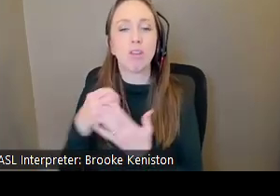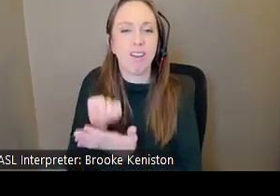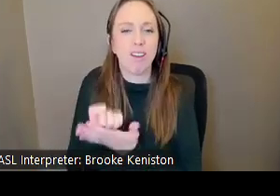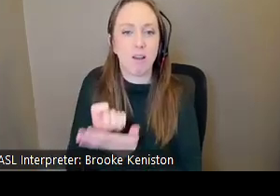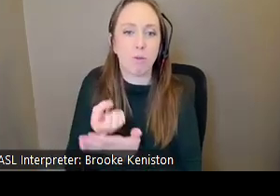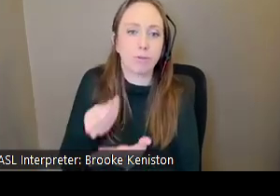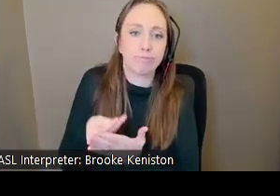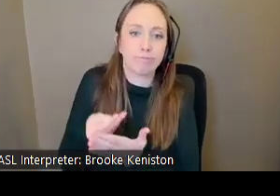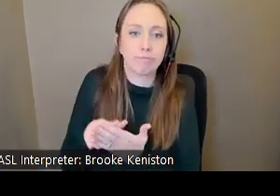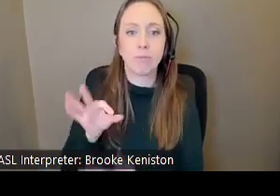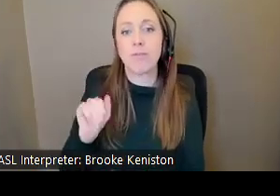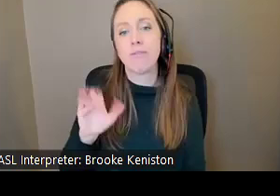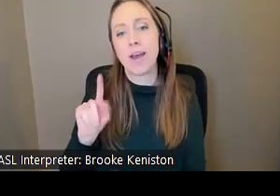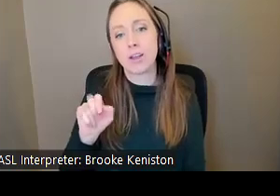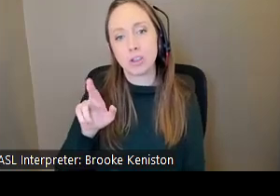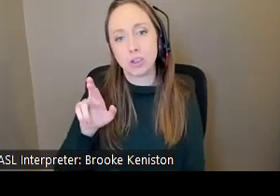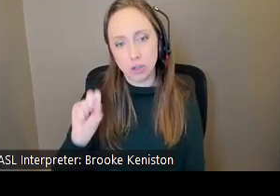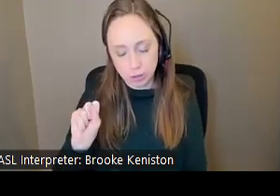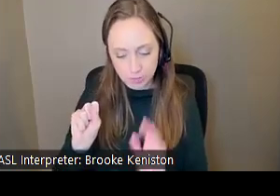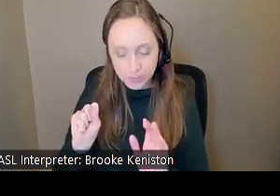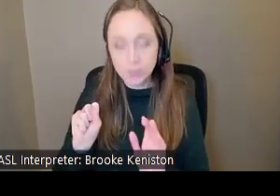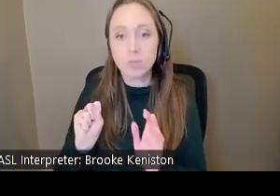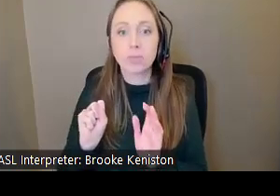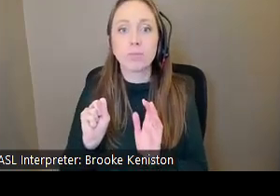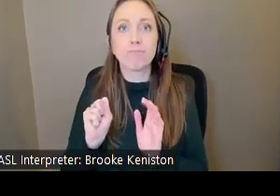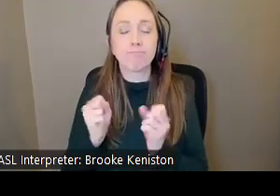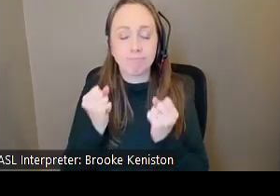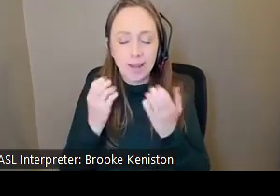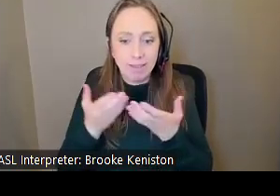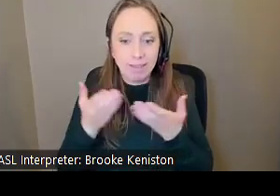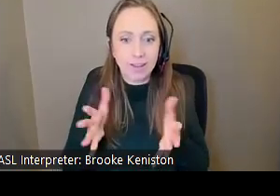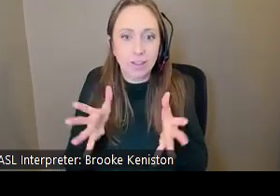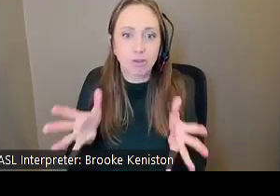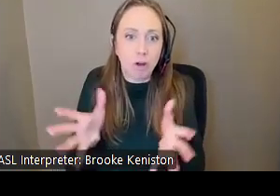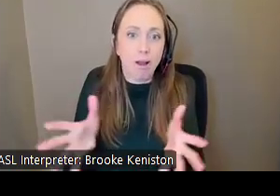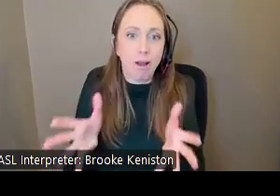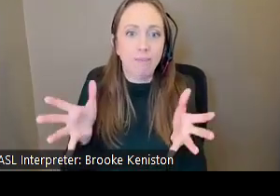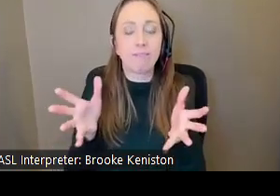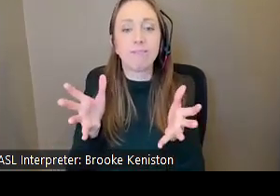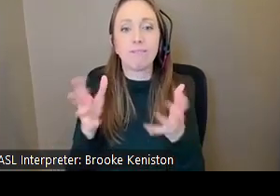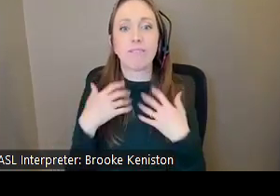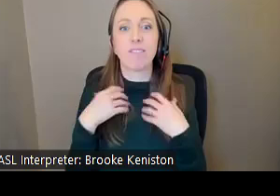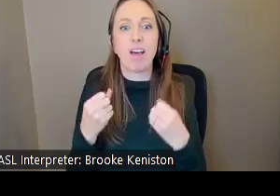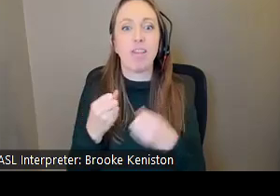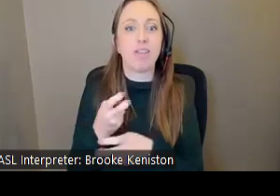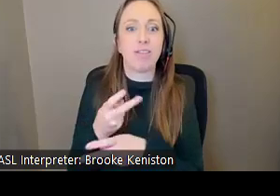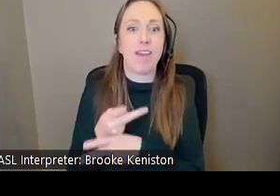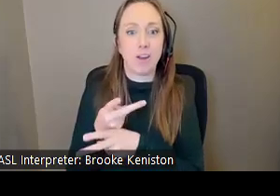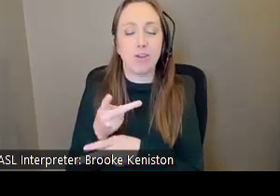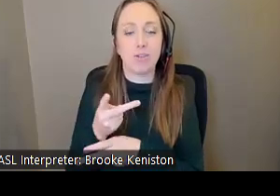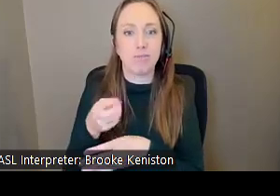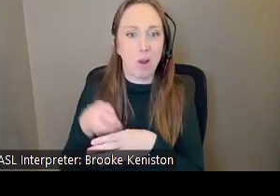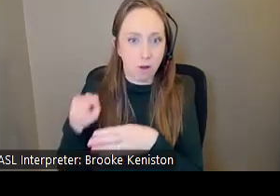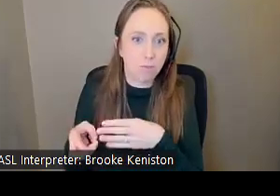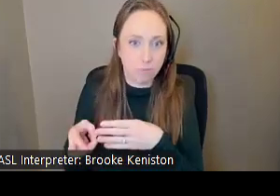so there is a lot more driving the healthcare outcomes outside of our immediate influence, right? So